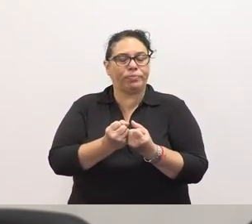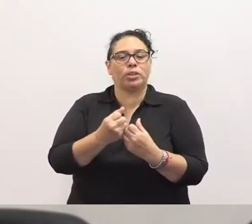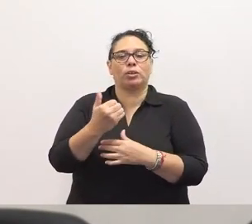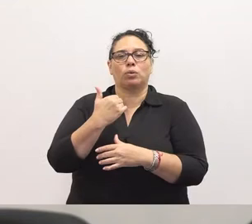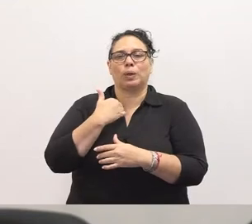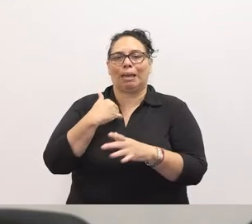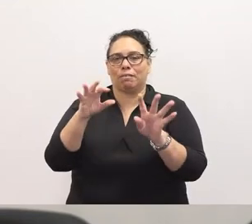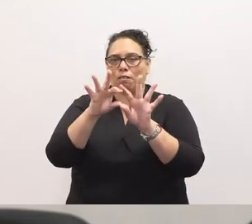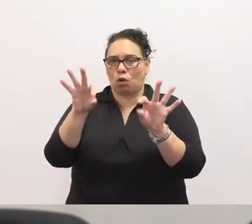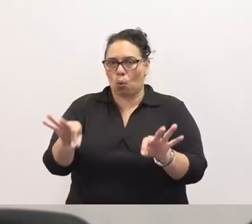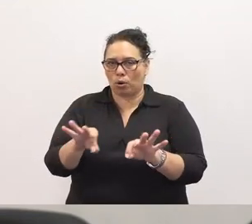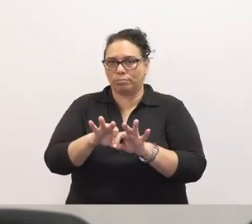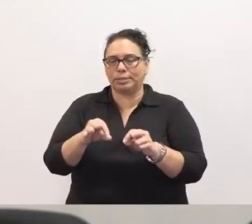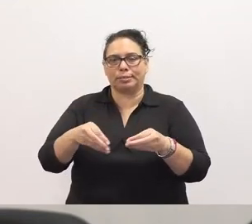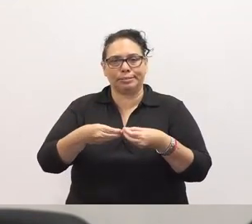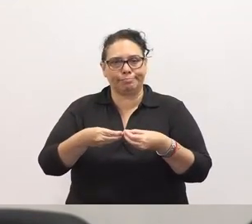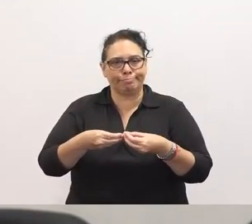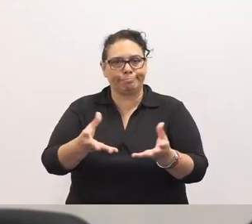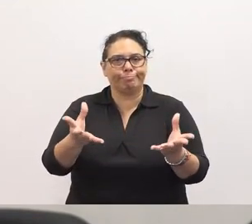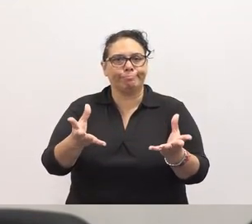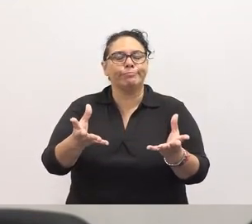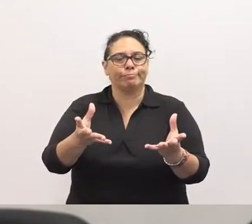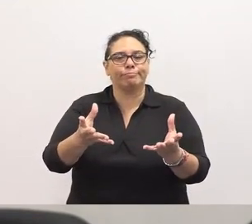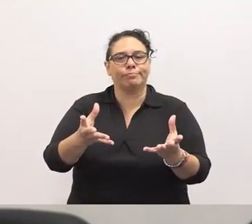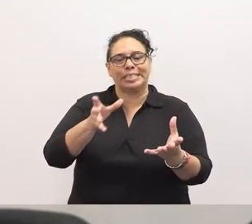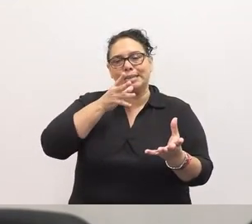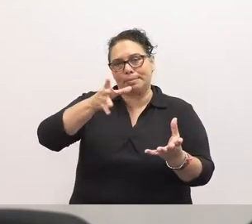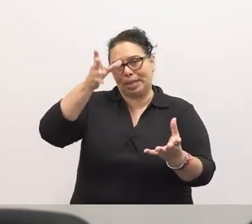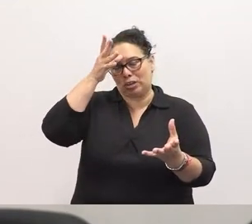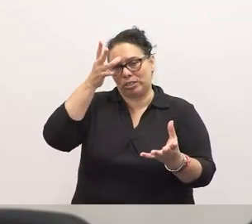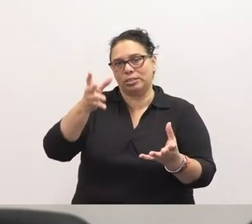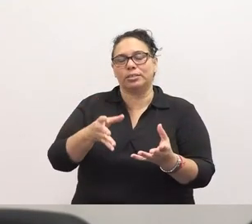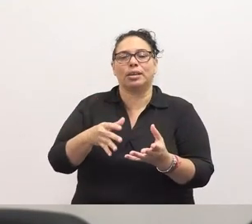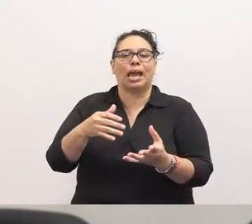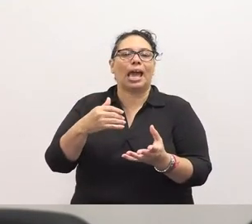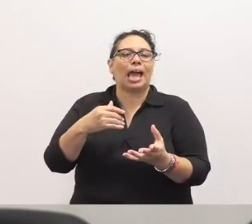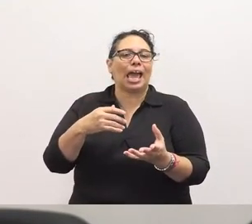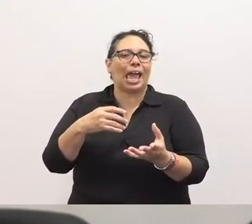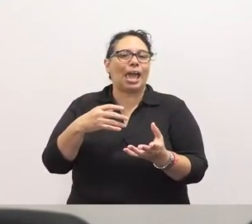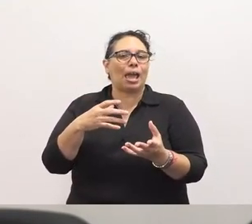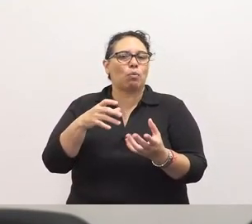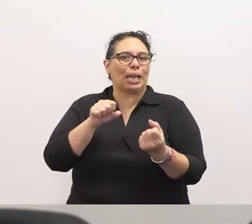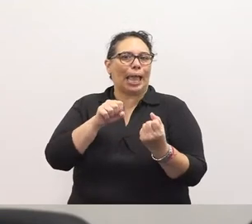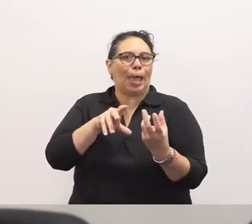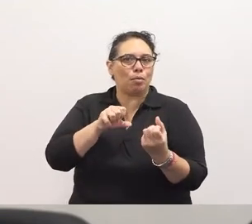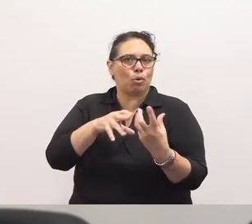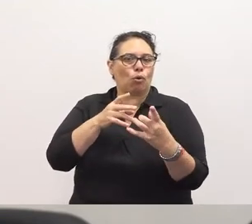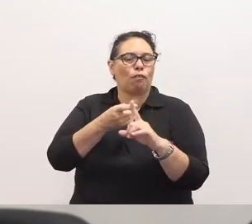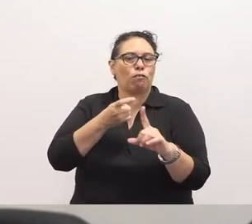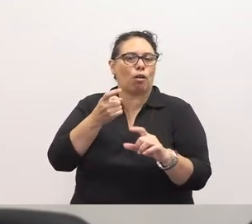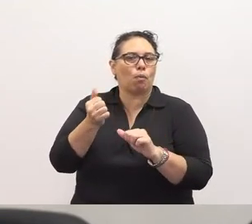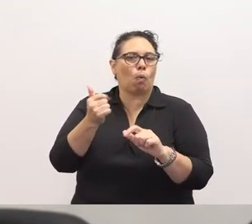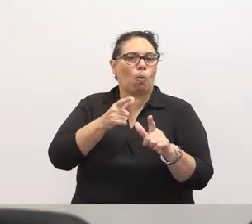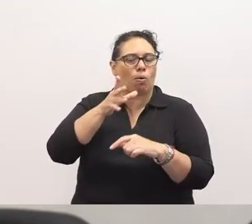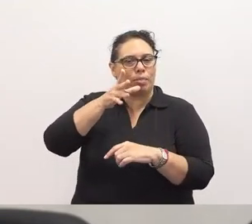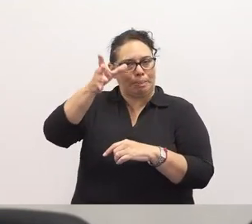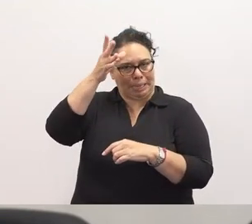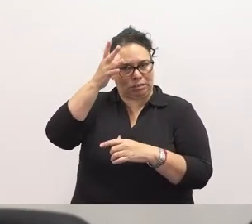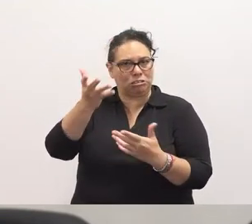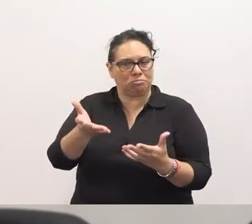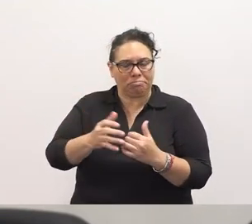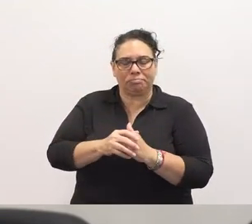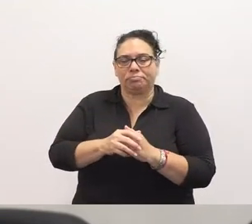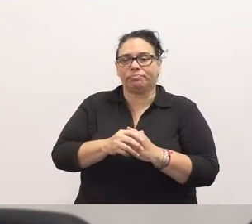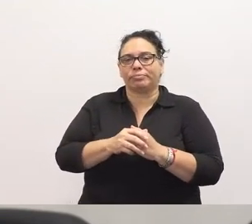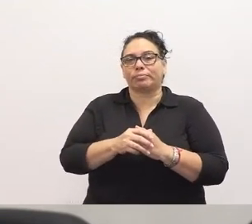these forms that we give out to the parents. And we actually conduct this workshop and get input from all our parents that are present.